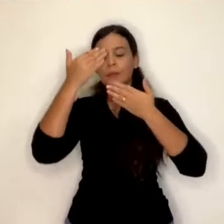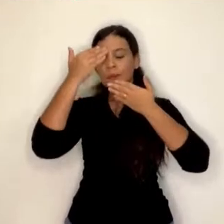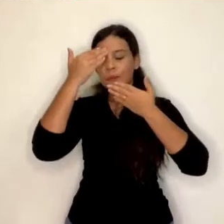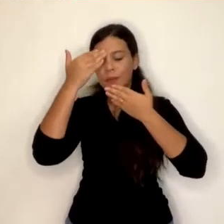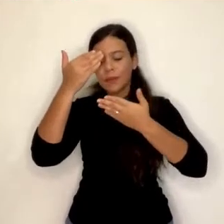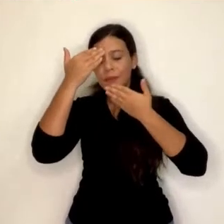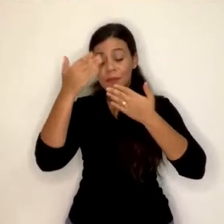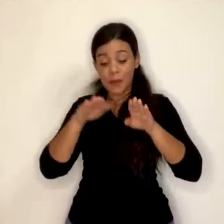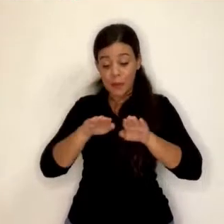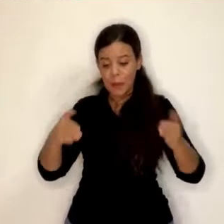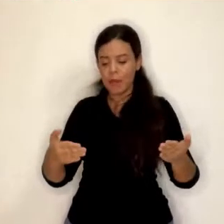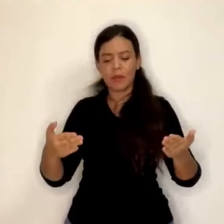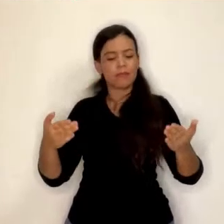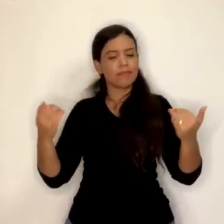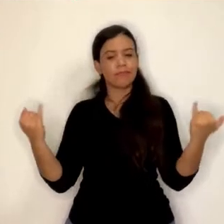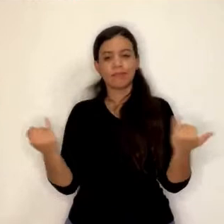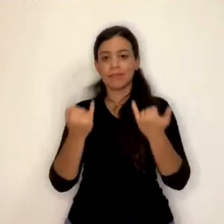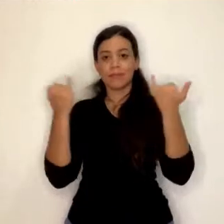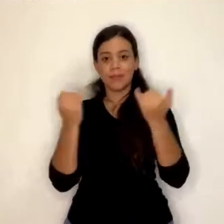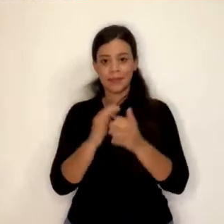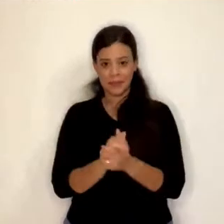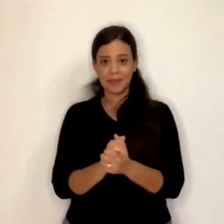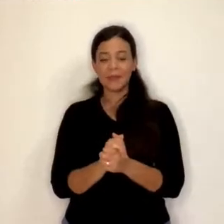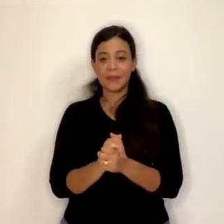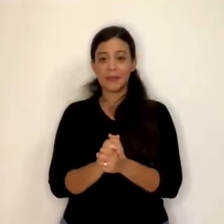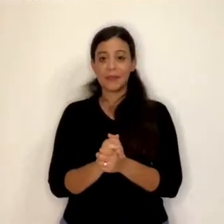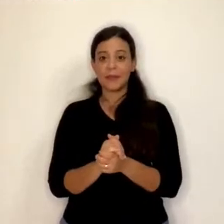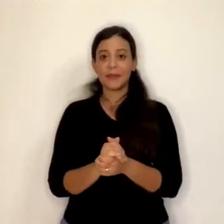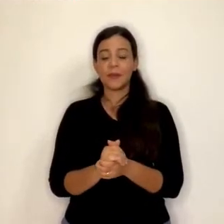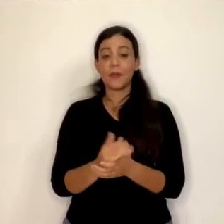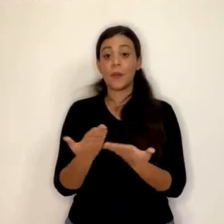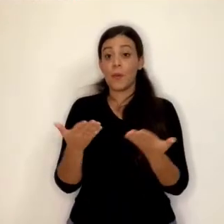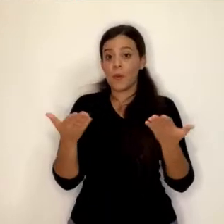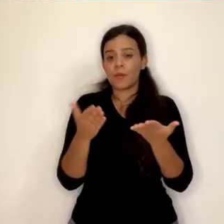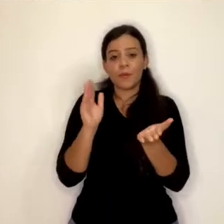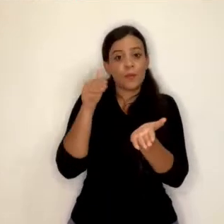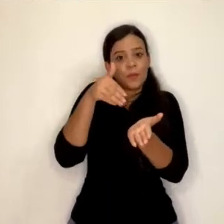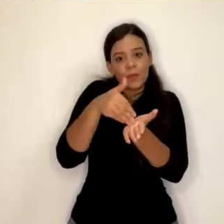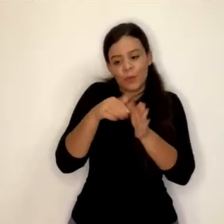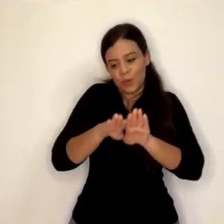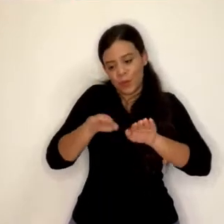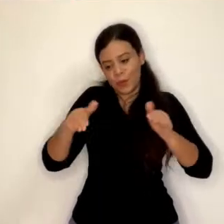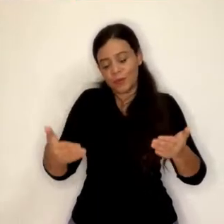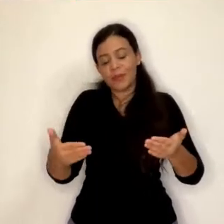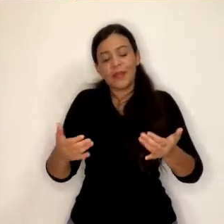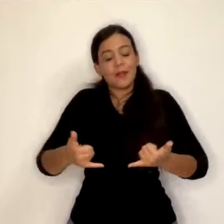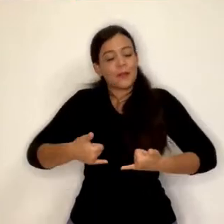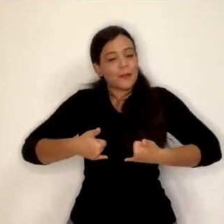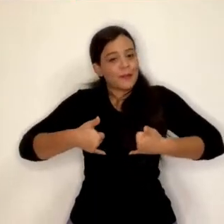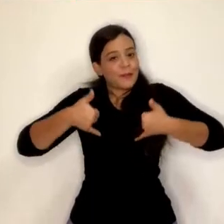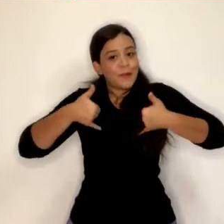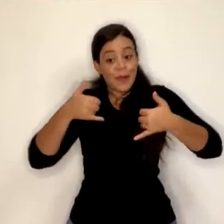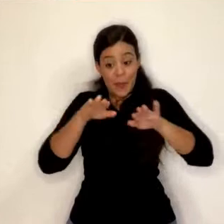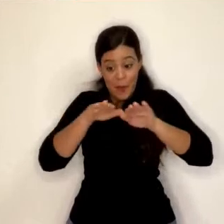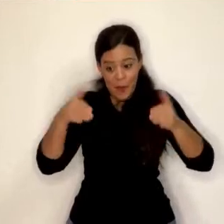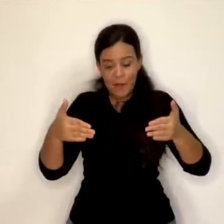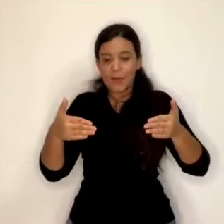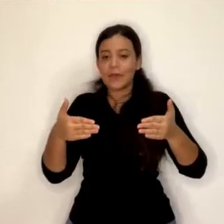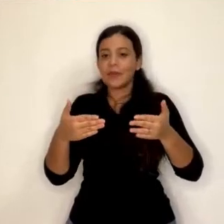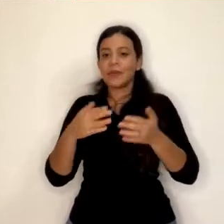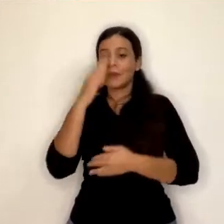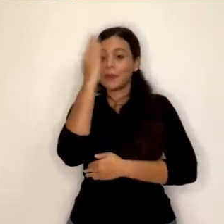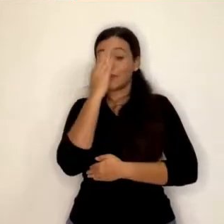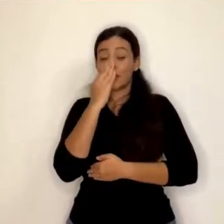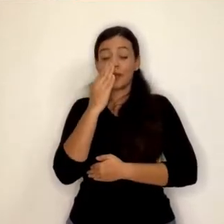of the panel for accepting to participate in this panel. I'm very proud not only of